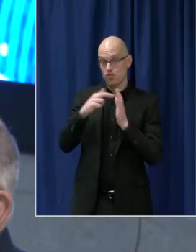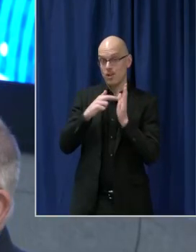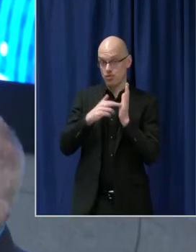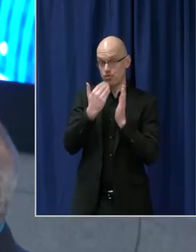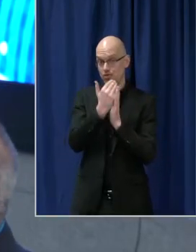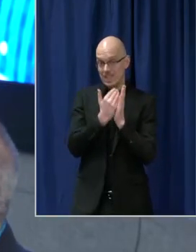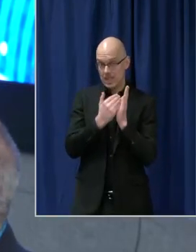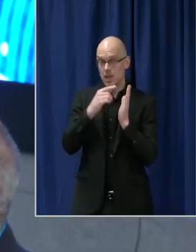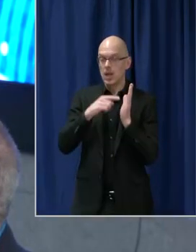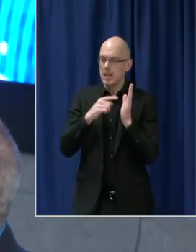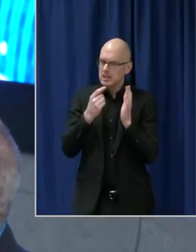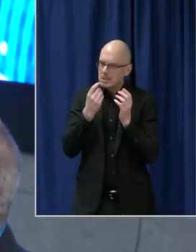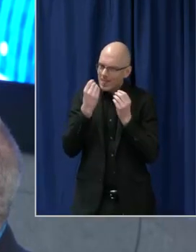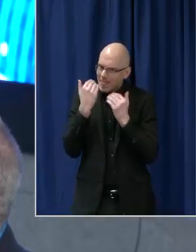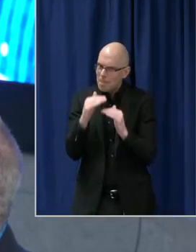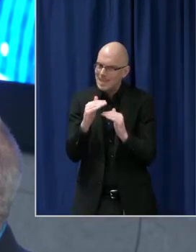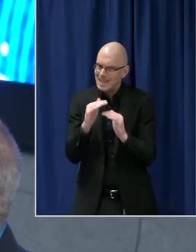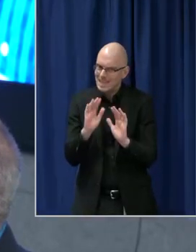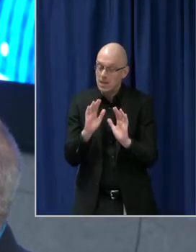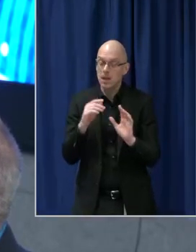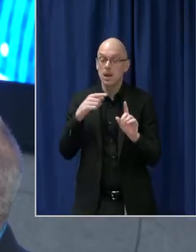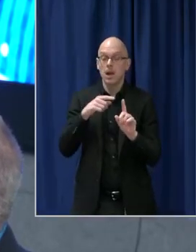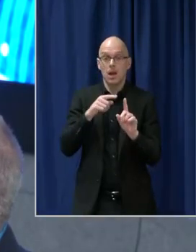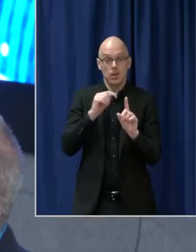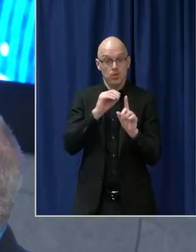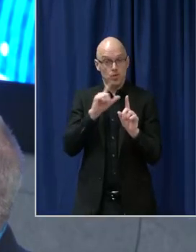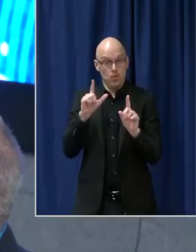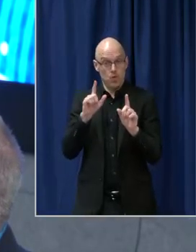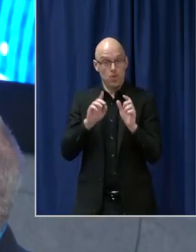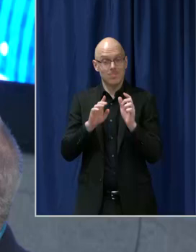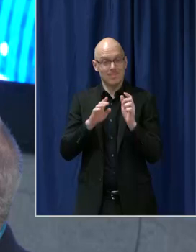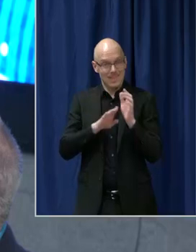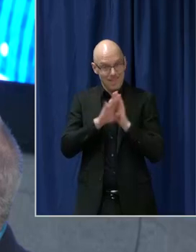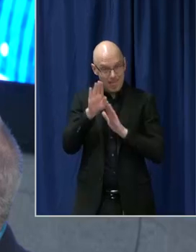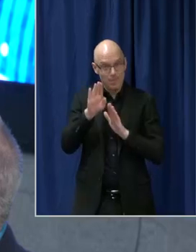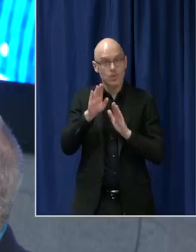is limited. It was a tool that it was developed for